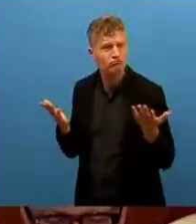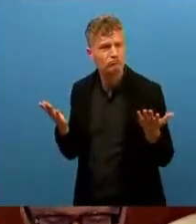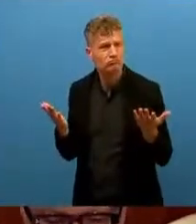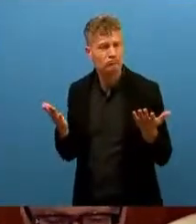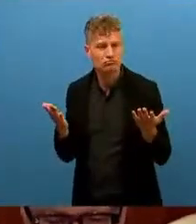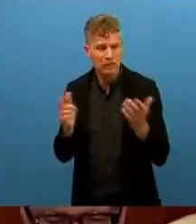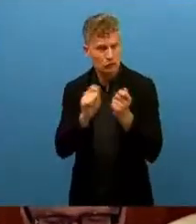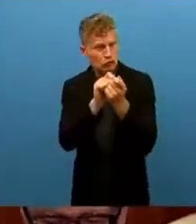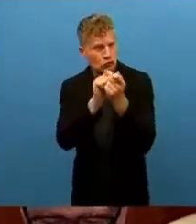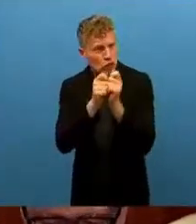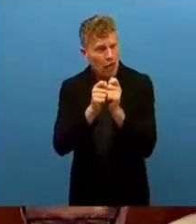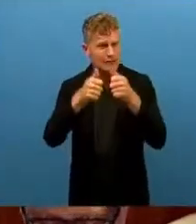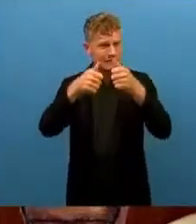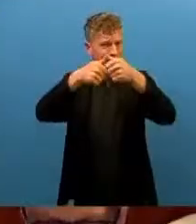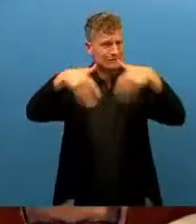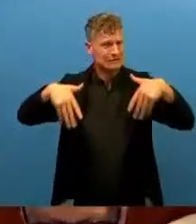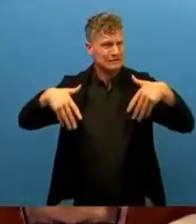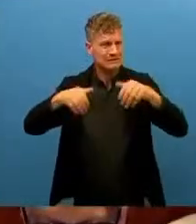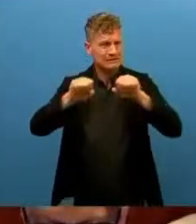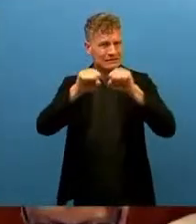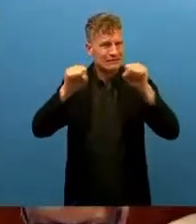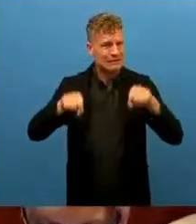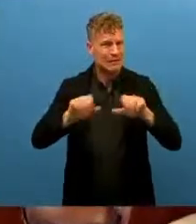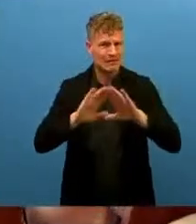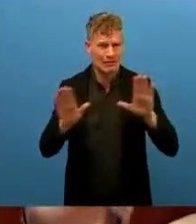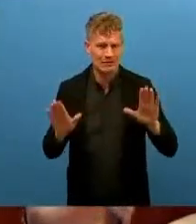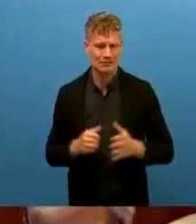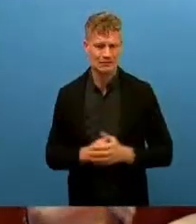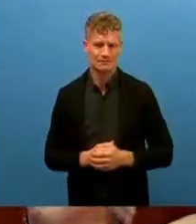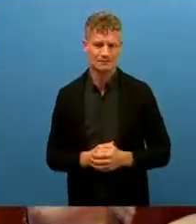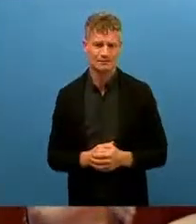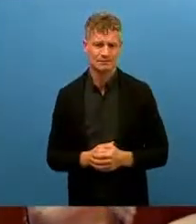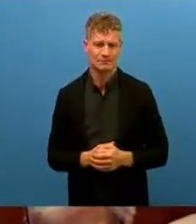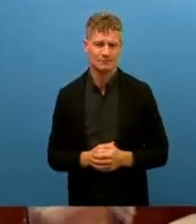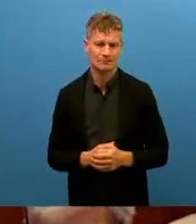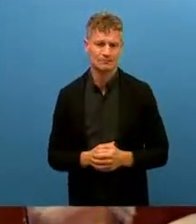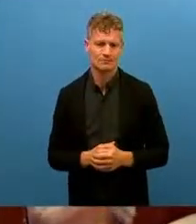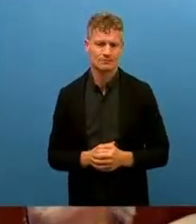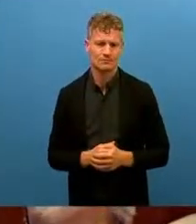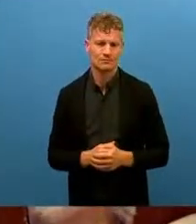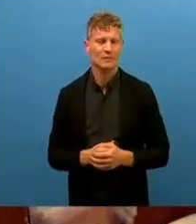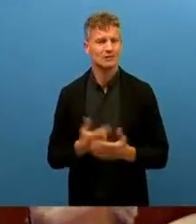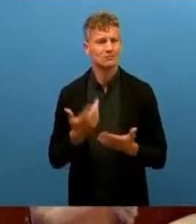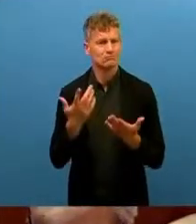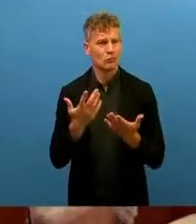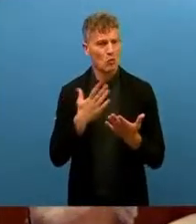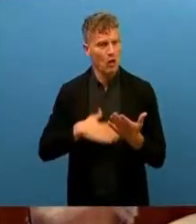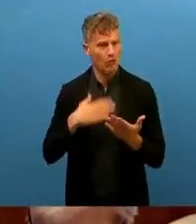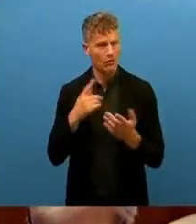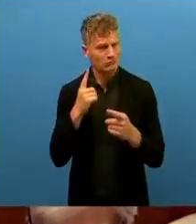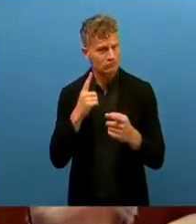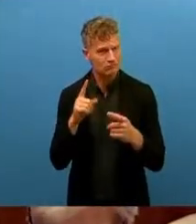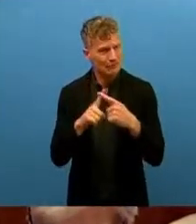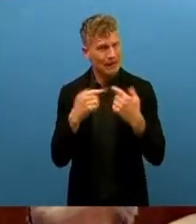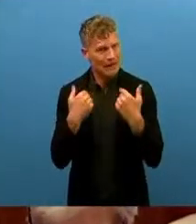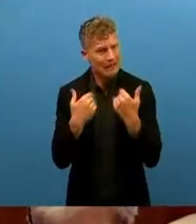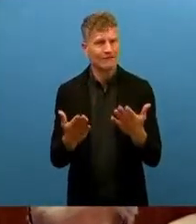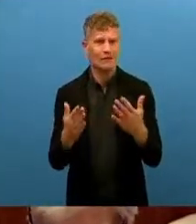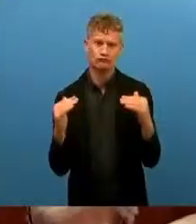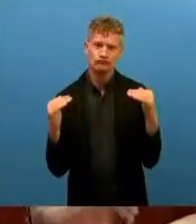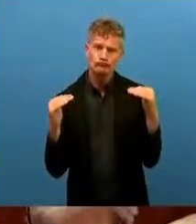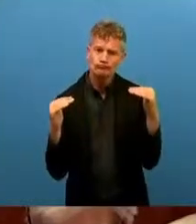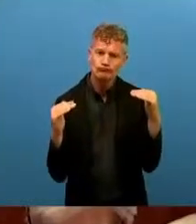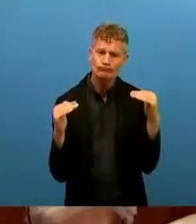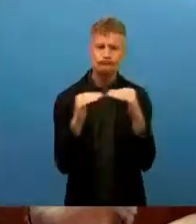peoples participate meaningfully, the outcomes are stronger, more just, and more